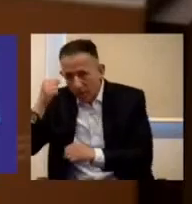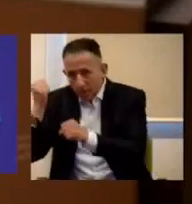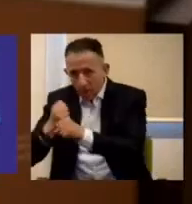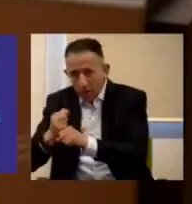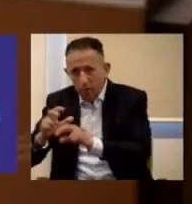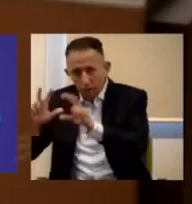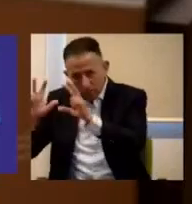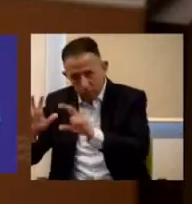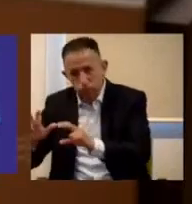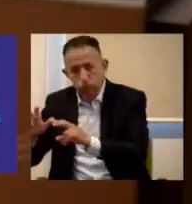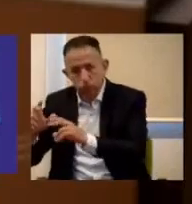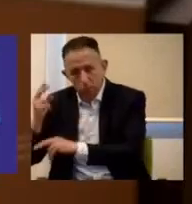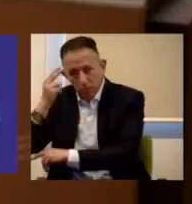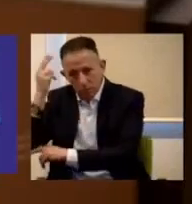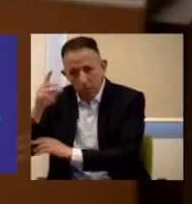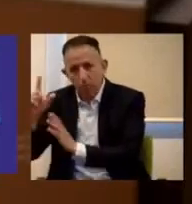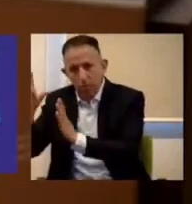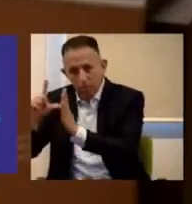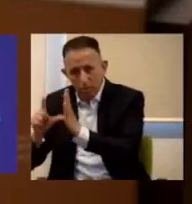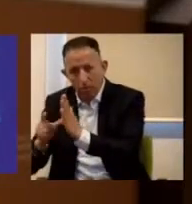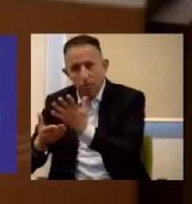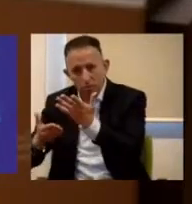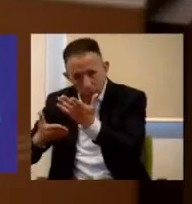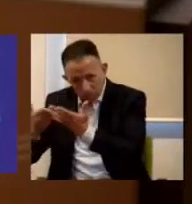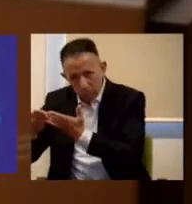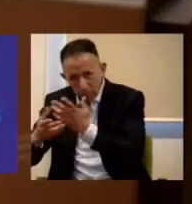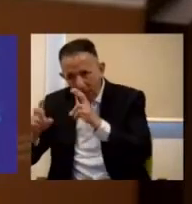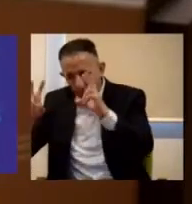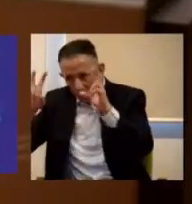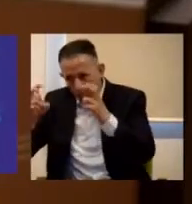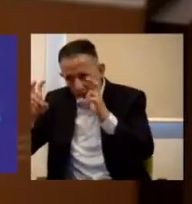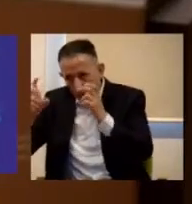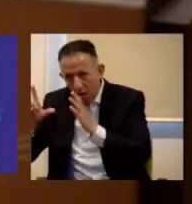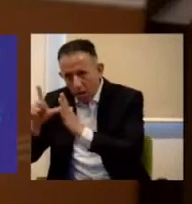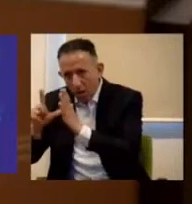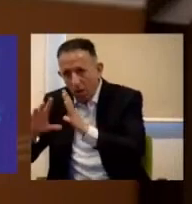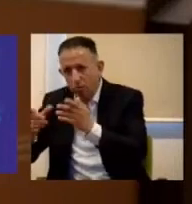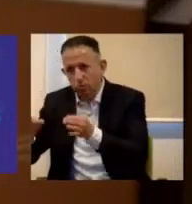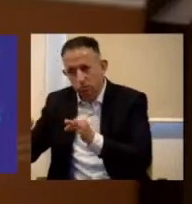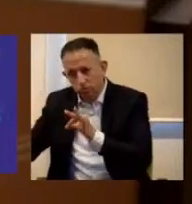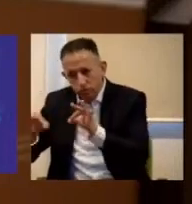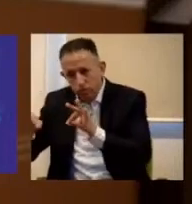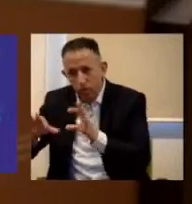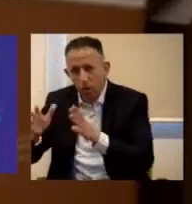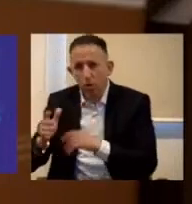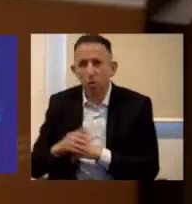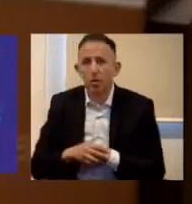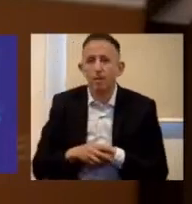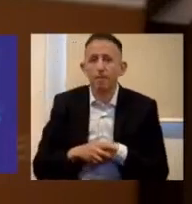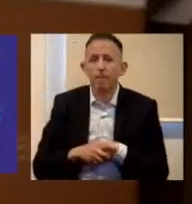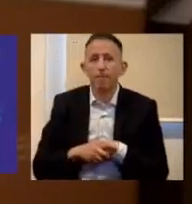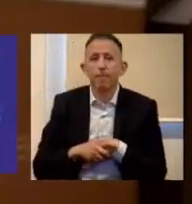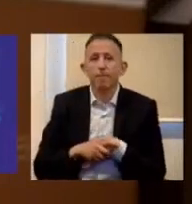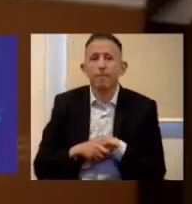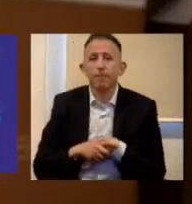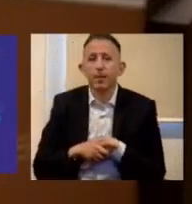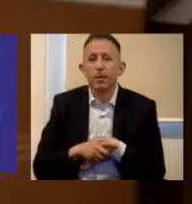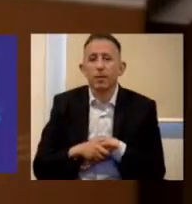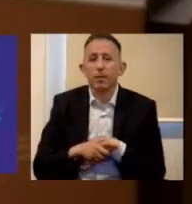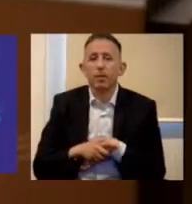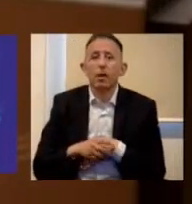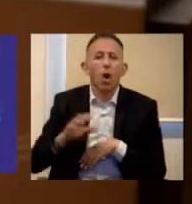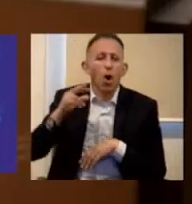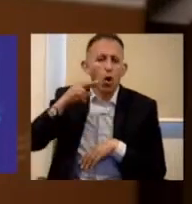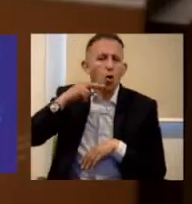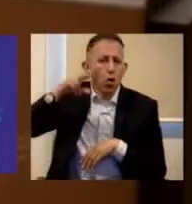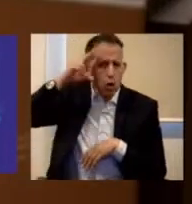governance and how to implement that. The AI Act in Europe was exemplary in many ways. Several of my